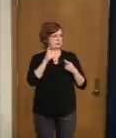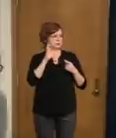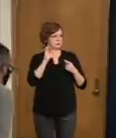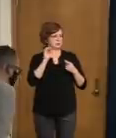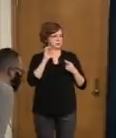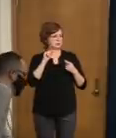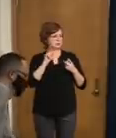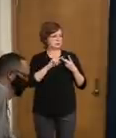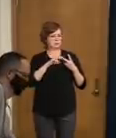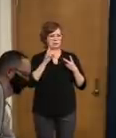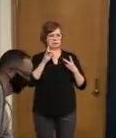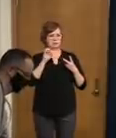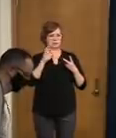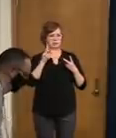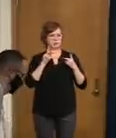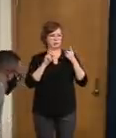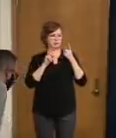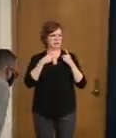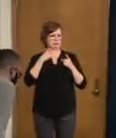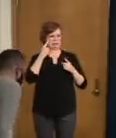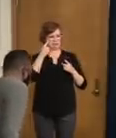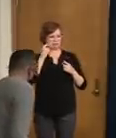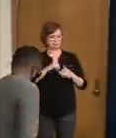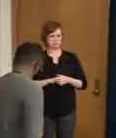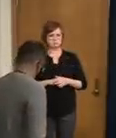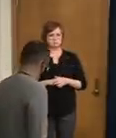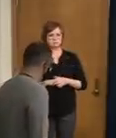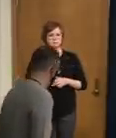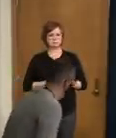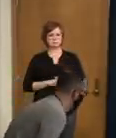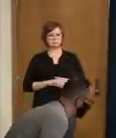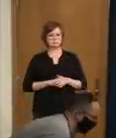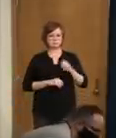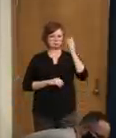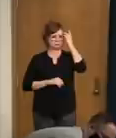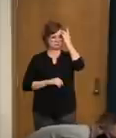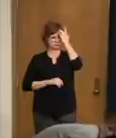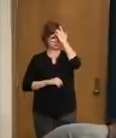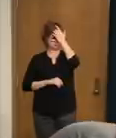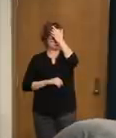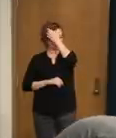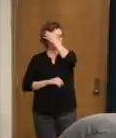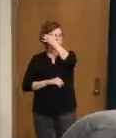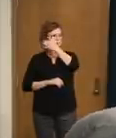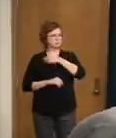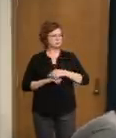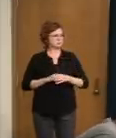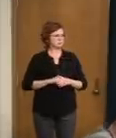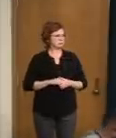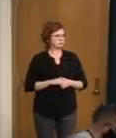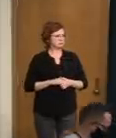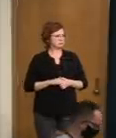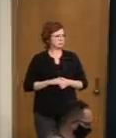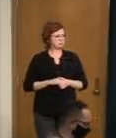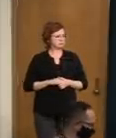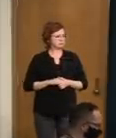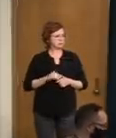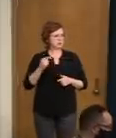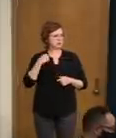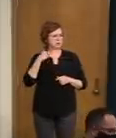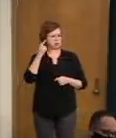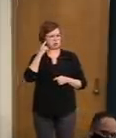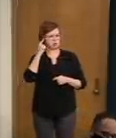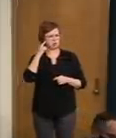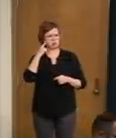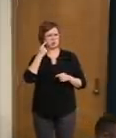also Derek. I just heard that you had to repurpose space for ICU